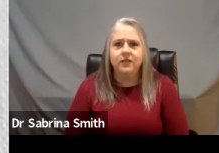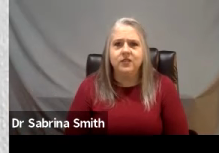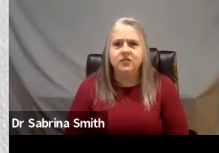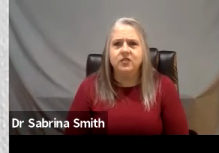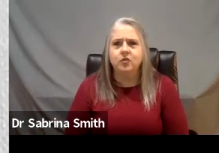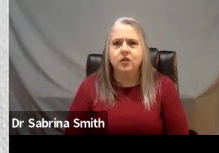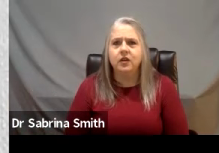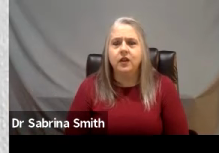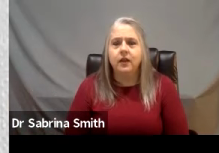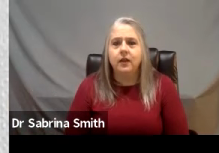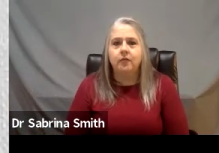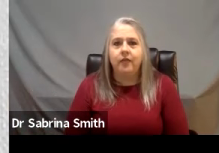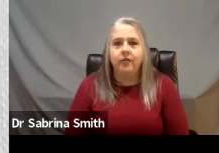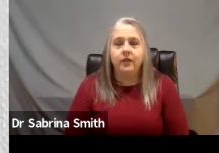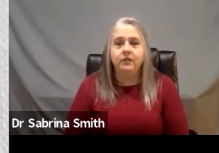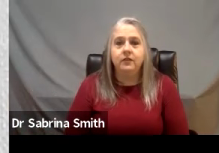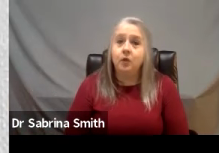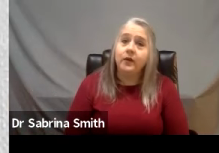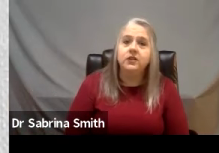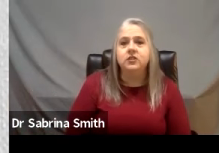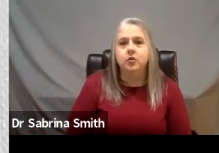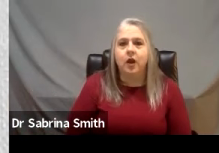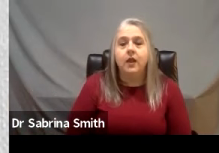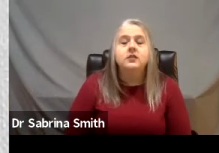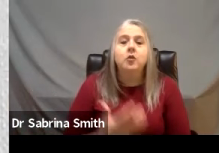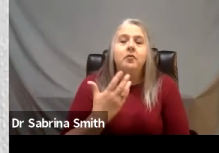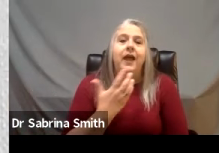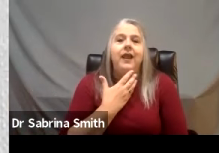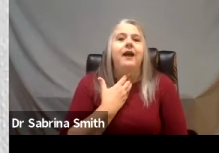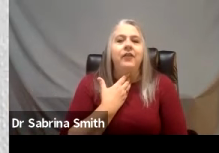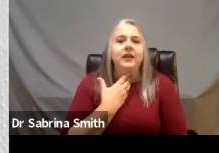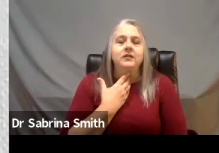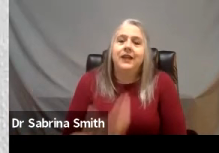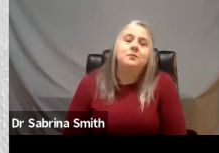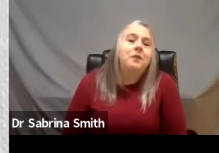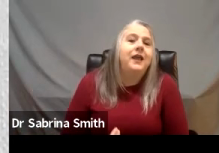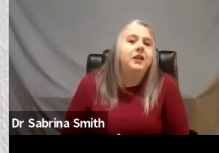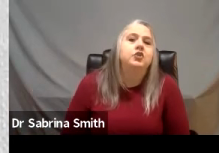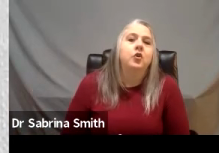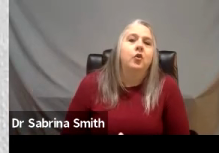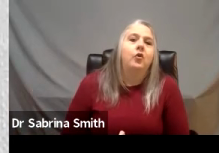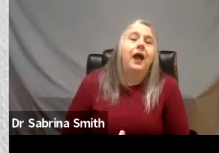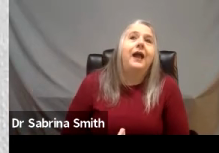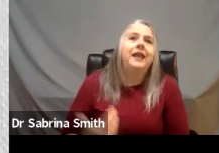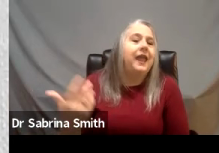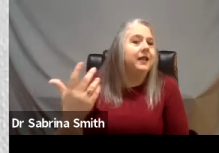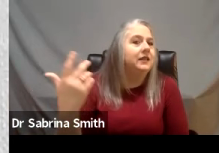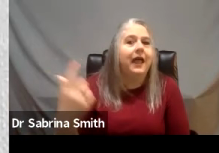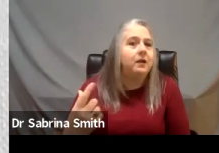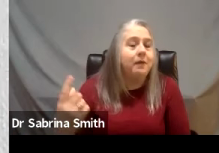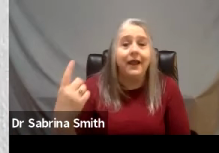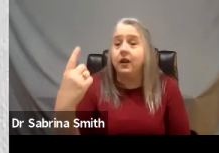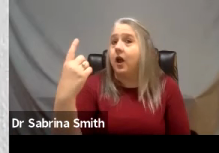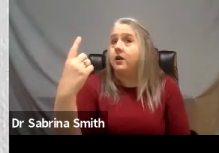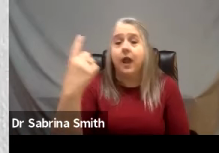went into the store rather than the boy went into the store. So that affect, that's my control. I can't